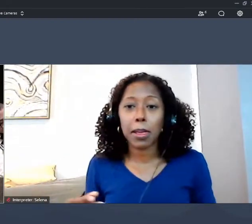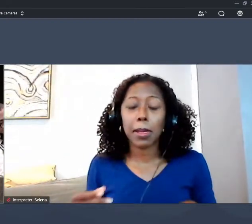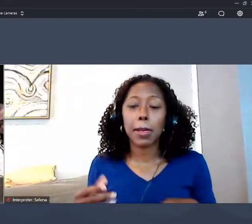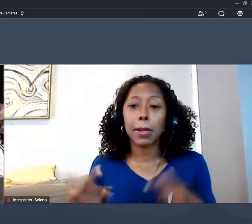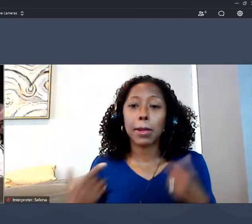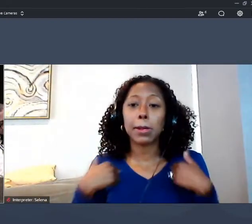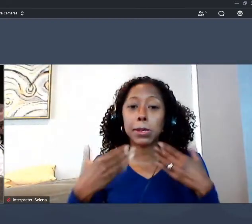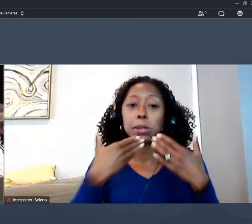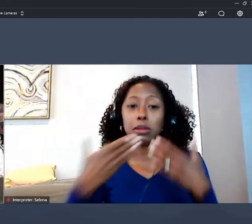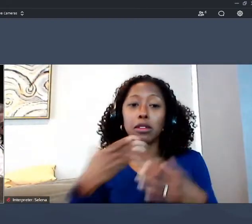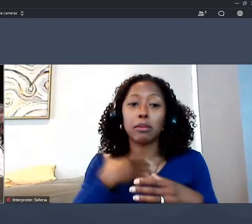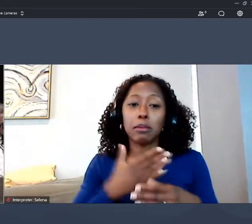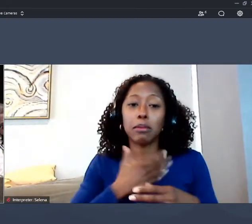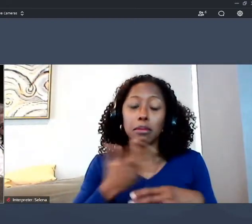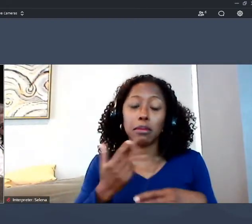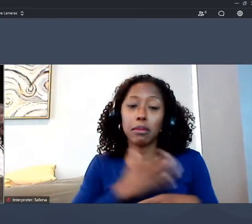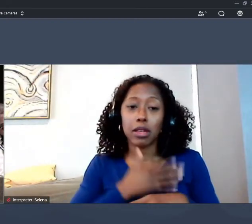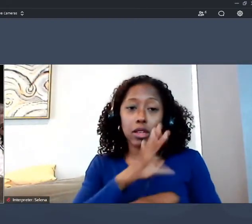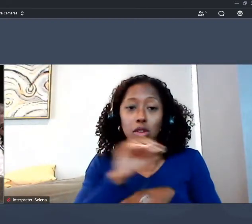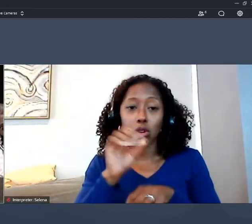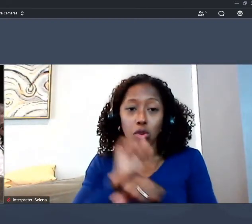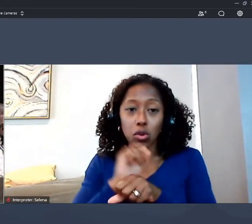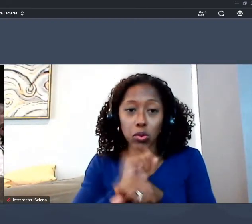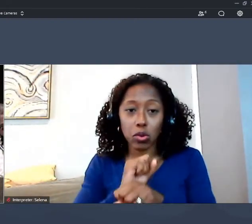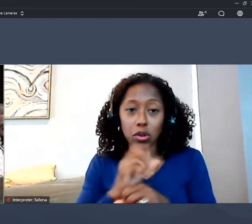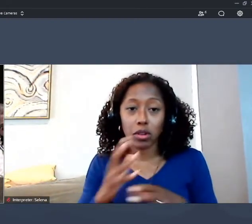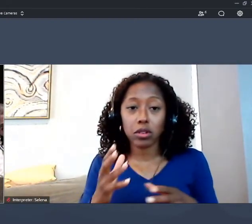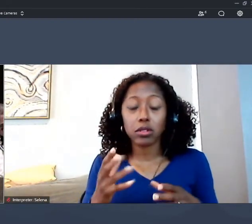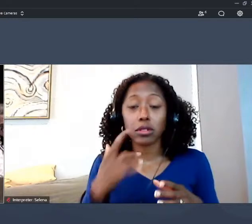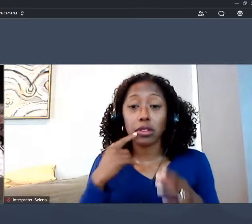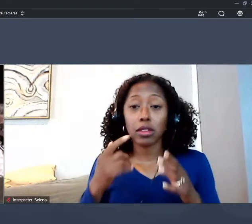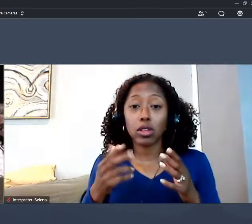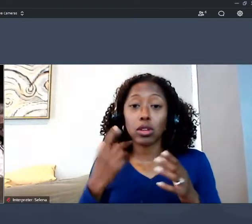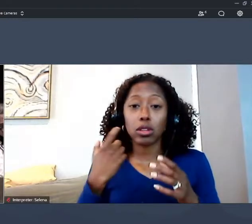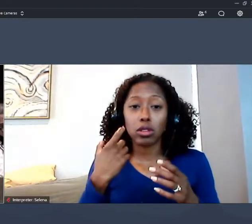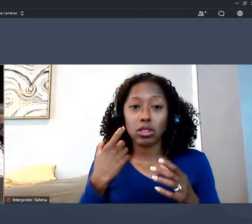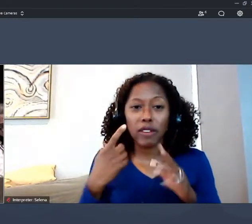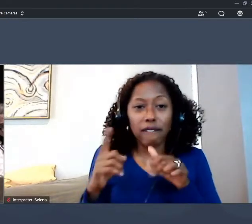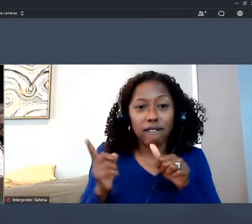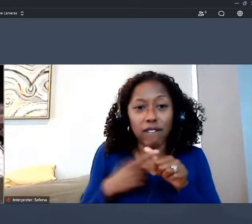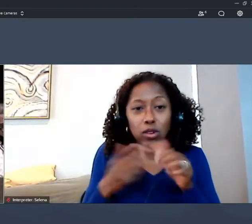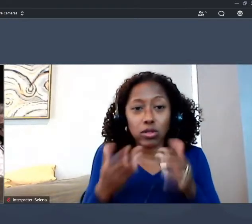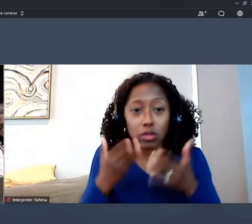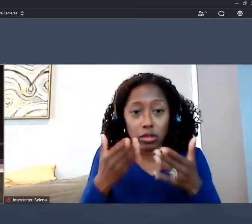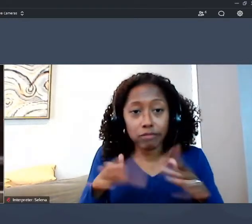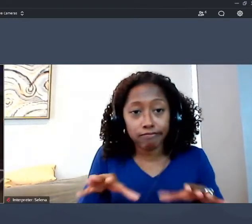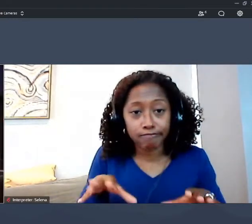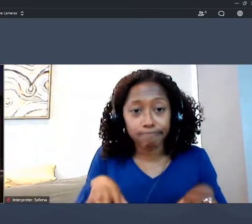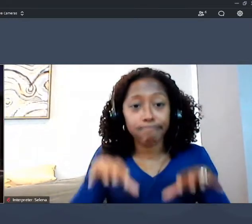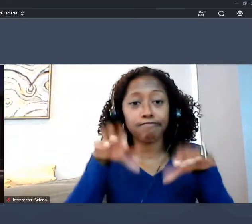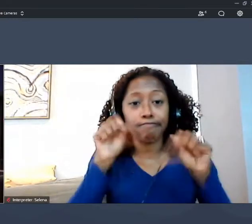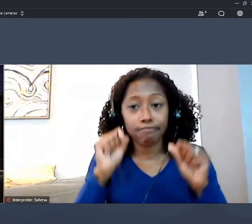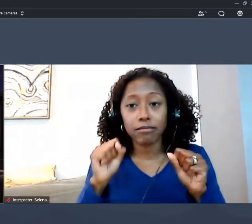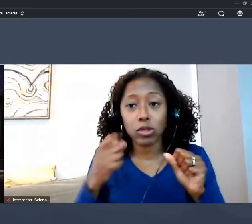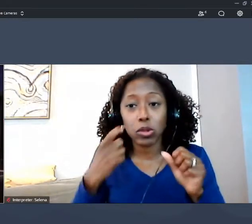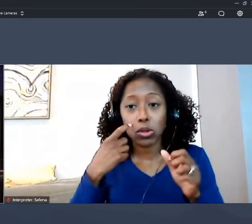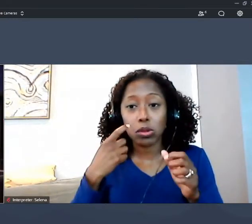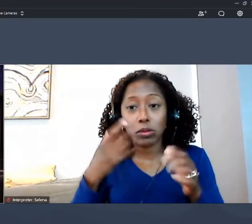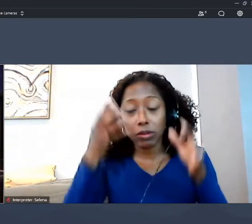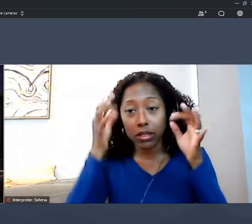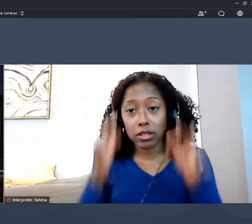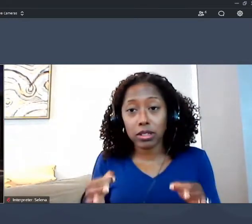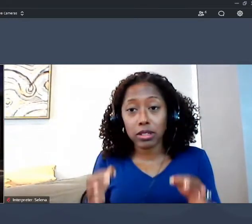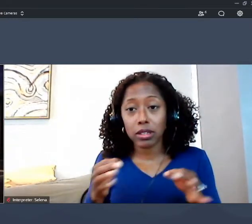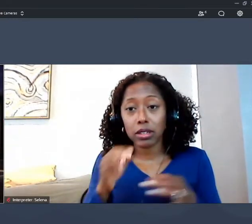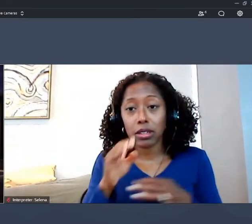my colleagues for adopting the initial resolution that kind of started it all. We decided that blight